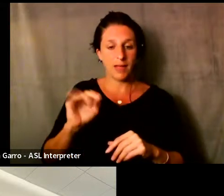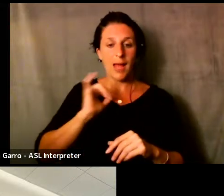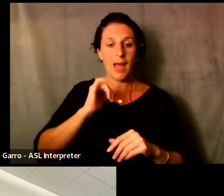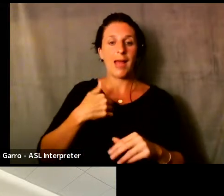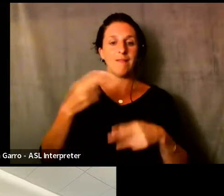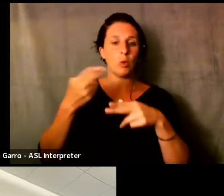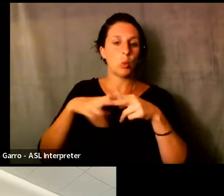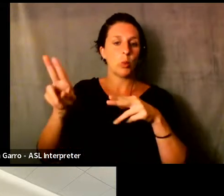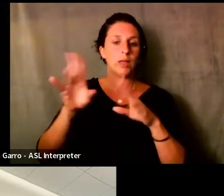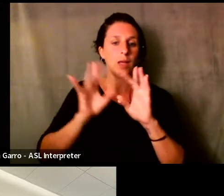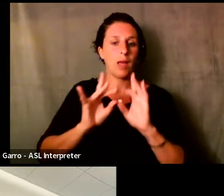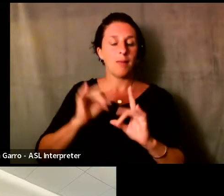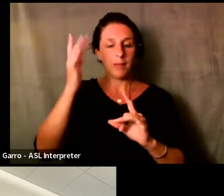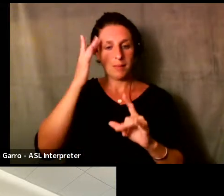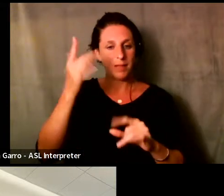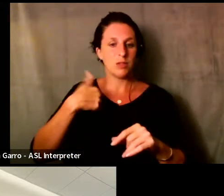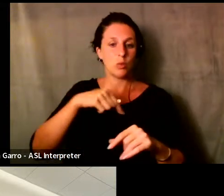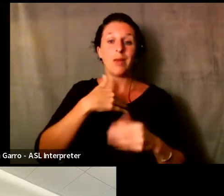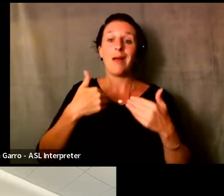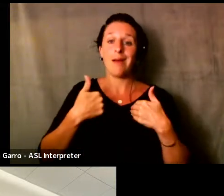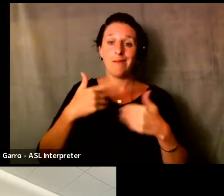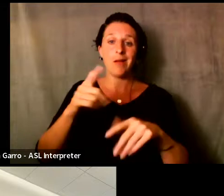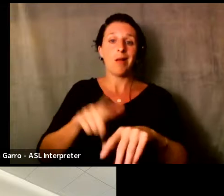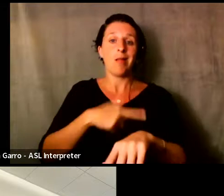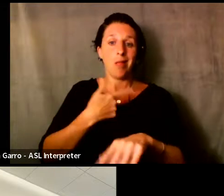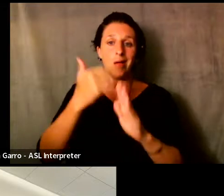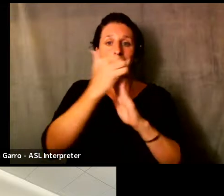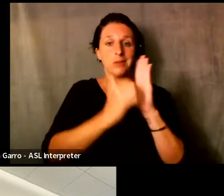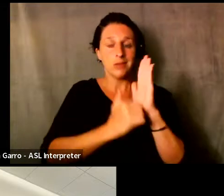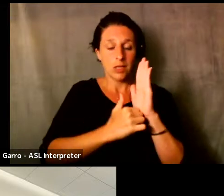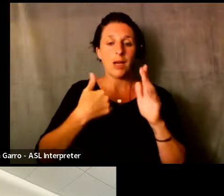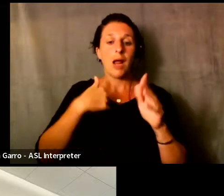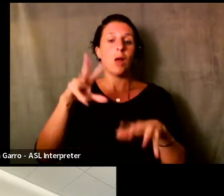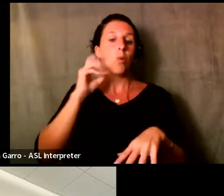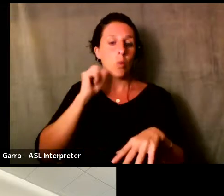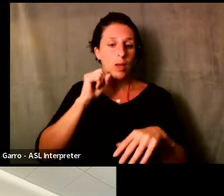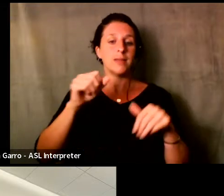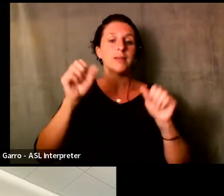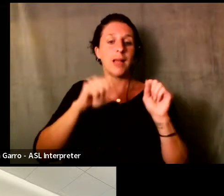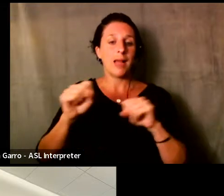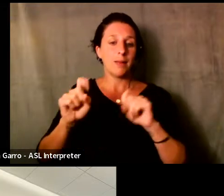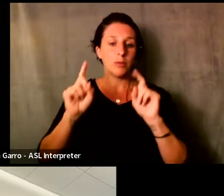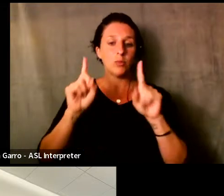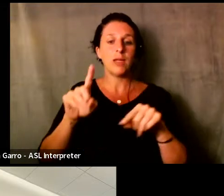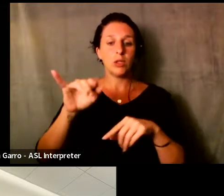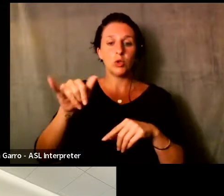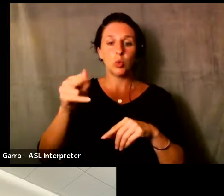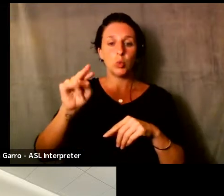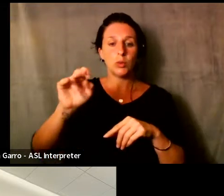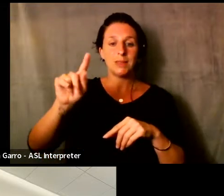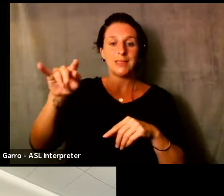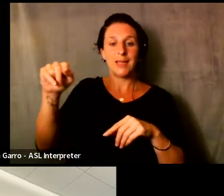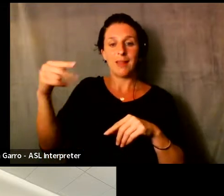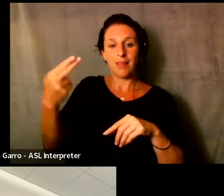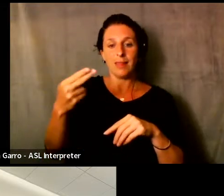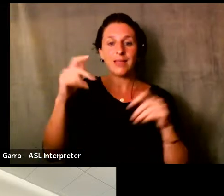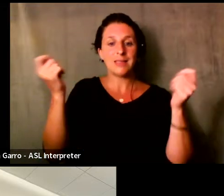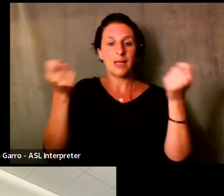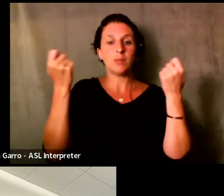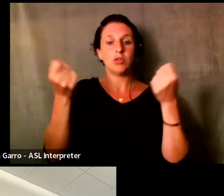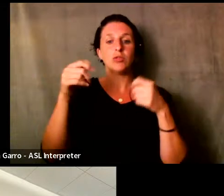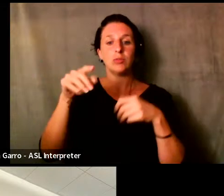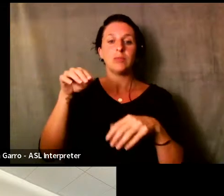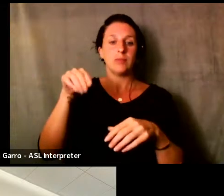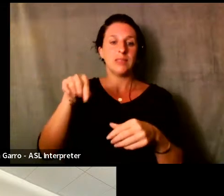quick comment because we do have a long agenda item. I was able to attend the Juneteenth celebration downtown San